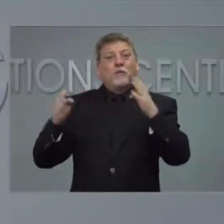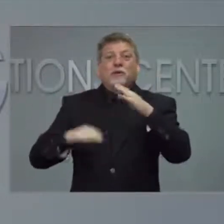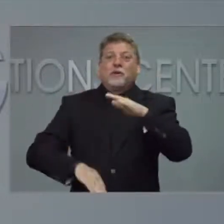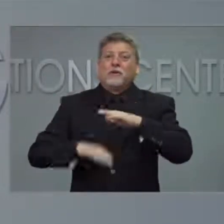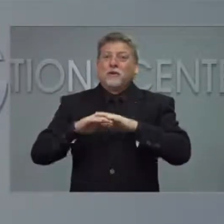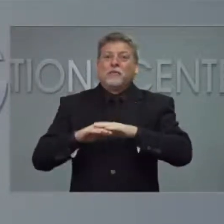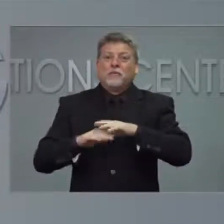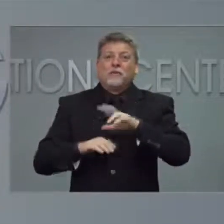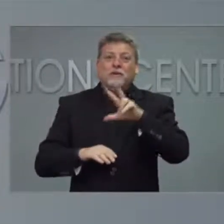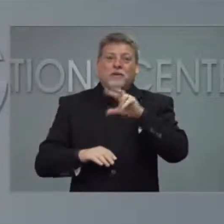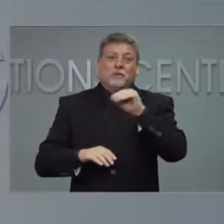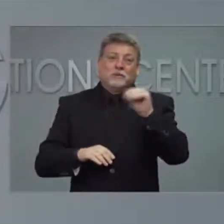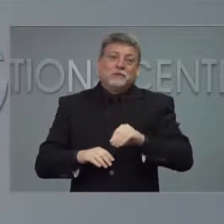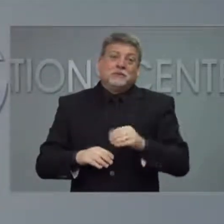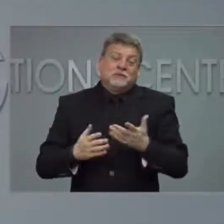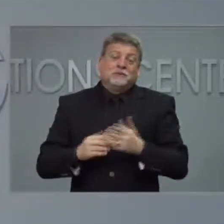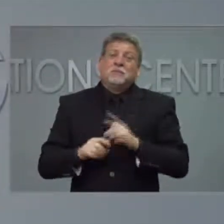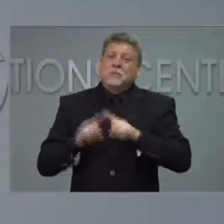Thanks.